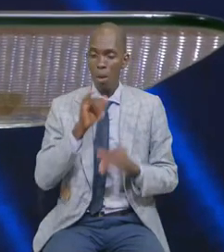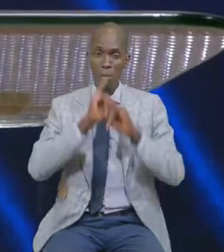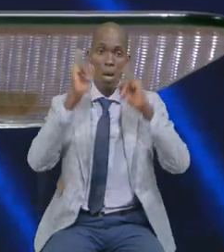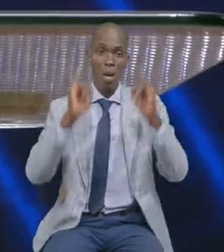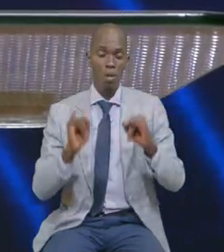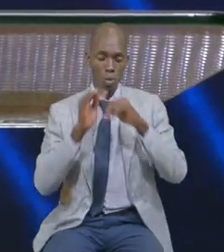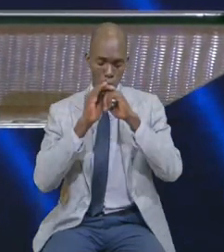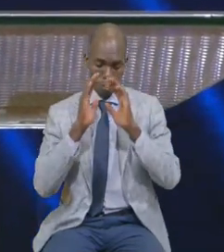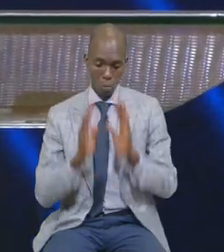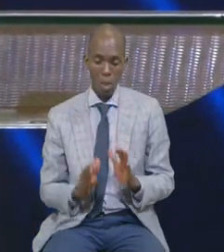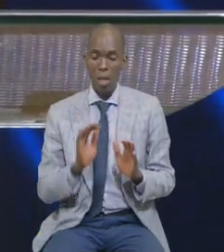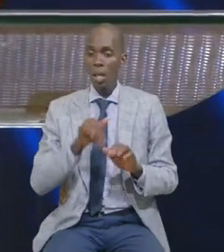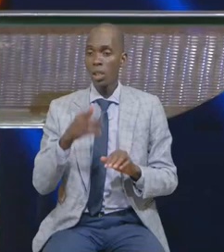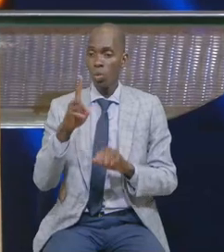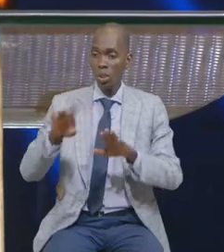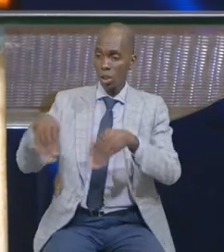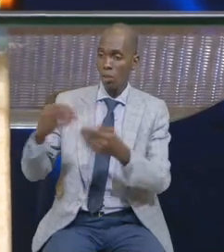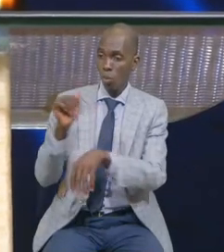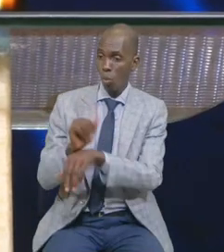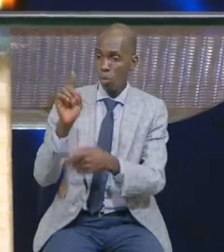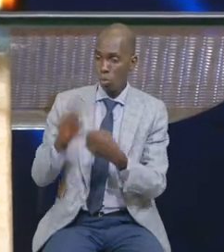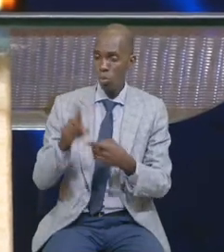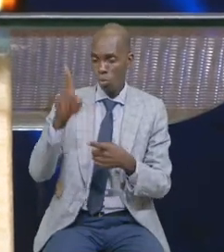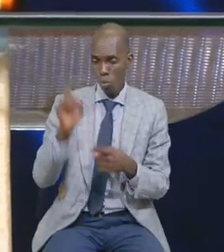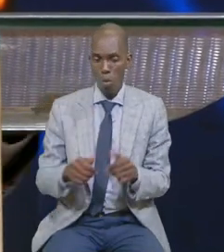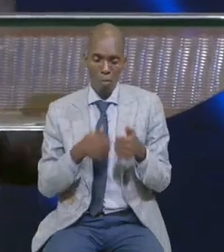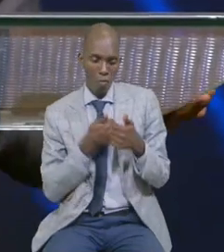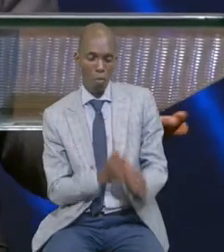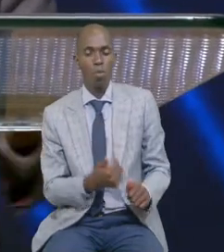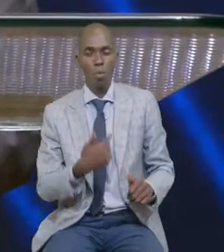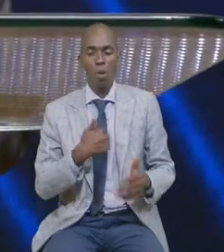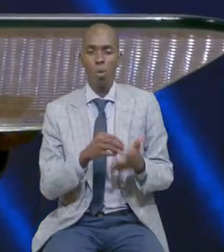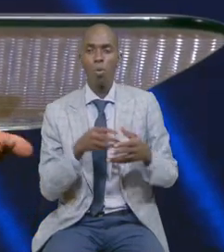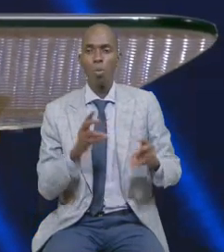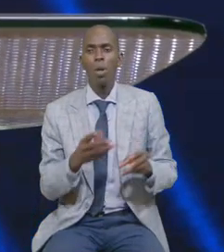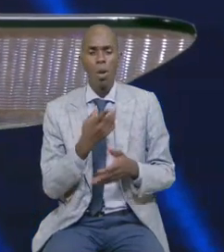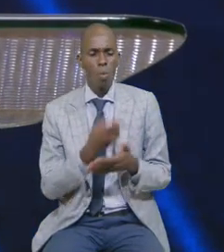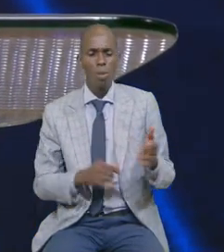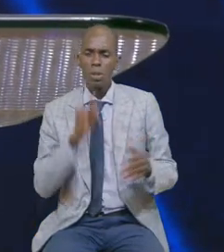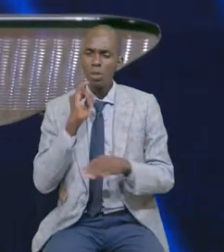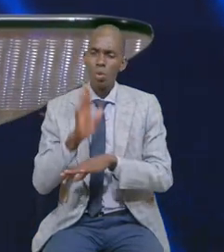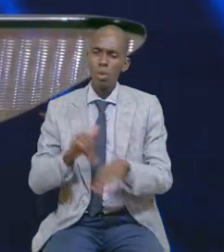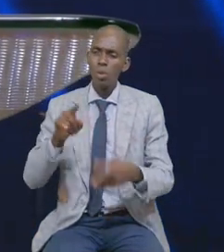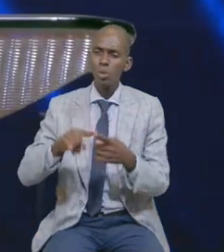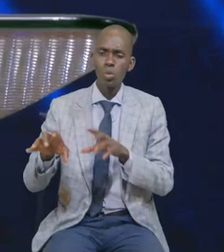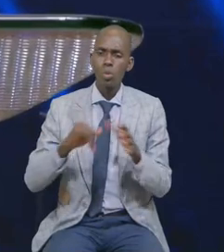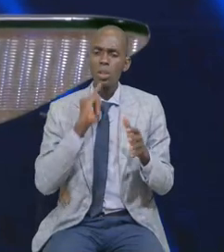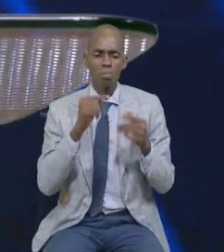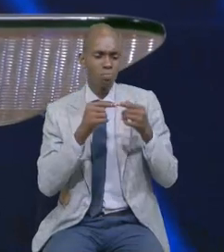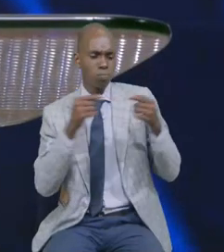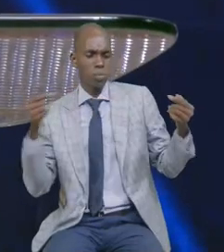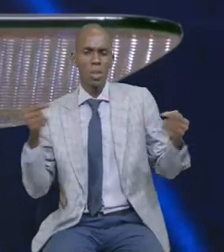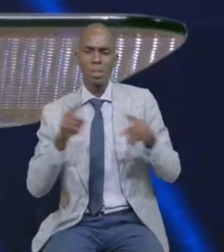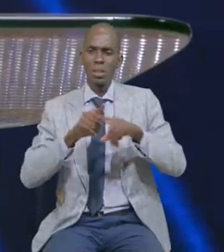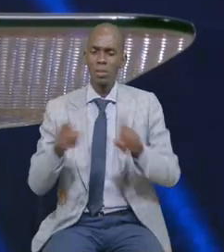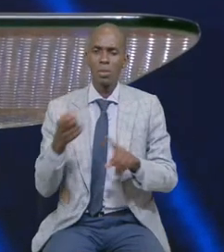he gives work to, this is what they must do. And what they are calling you to do is contrary to the word of God. That's when